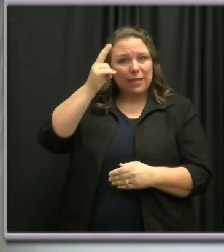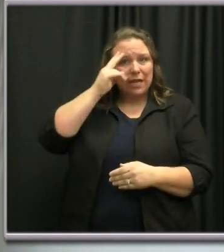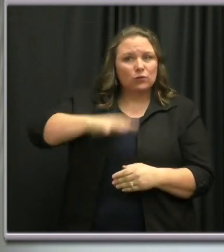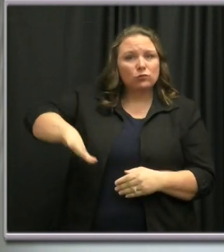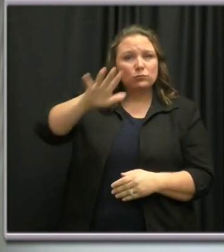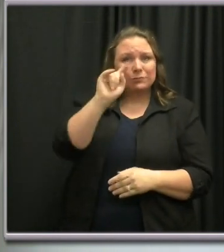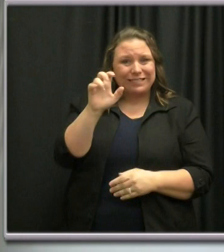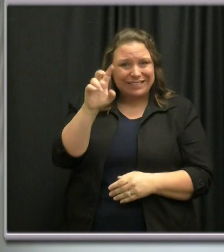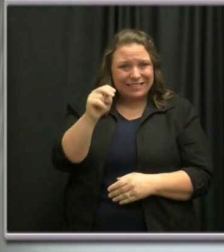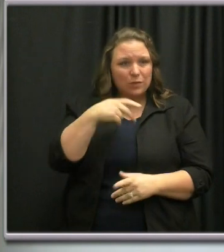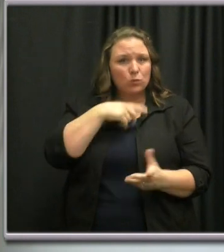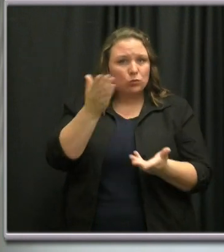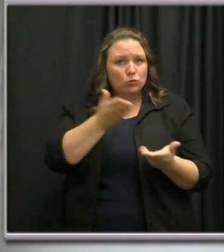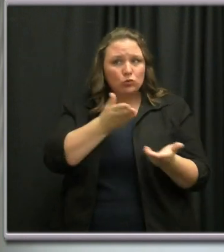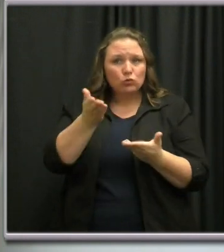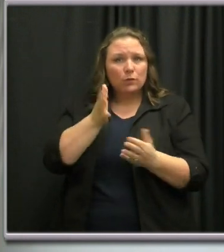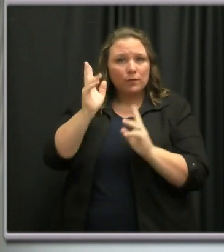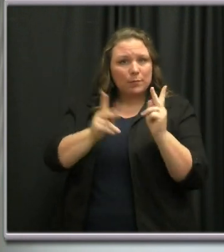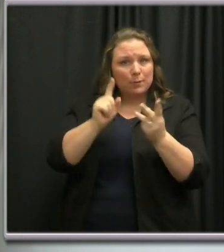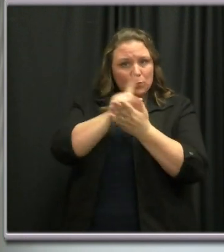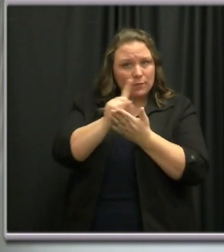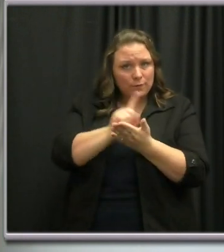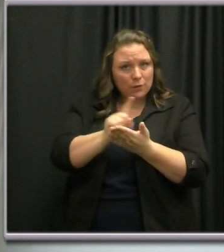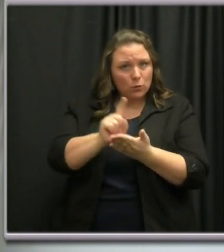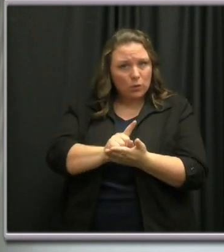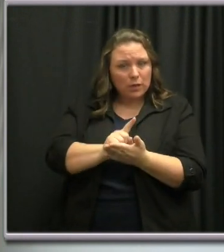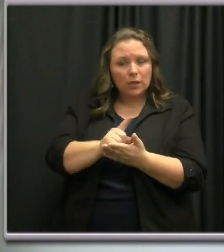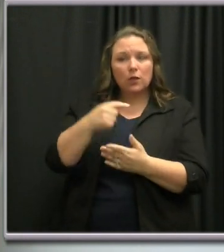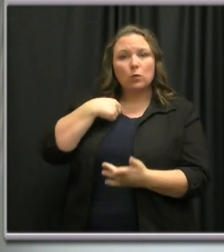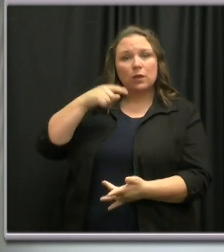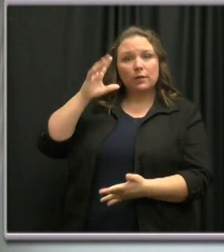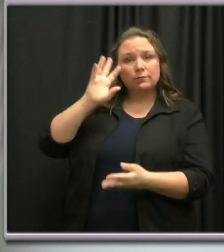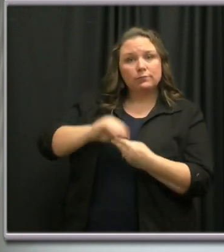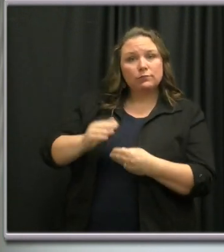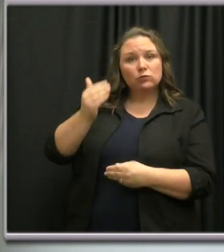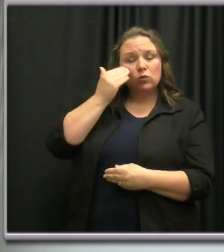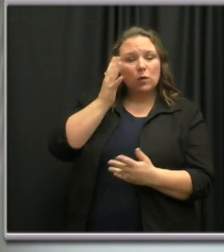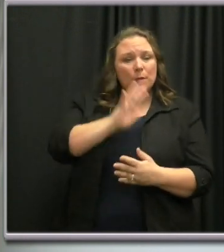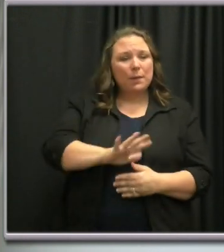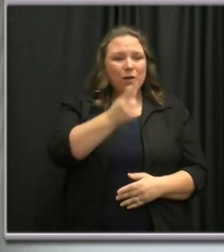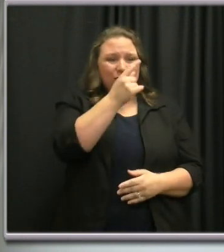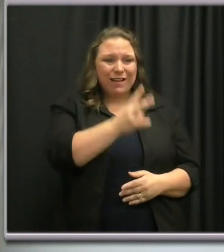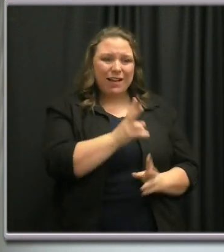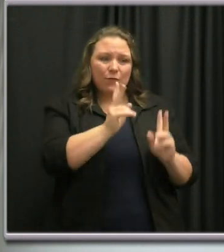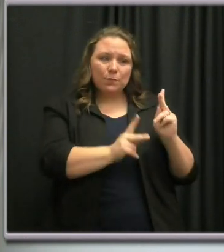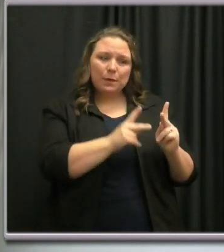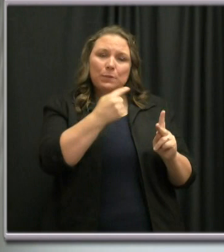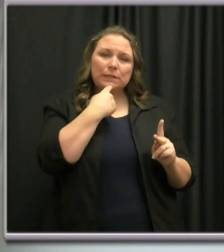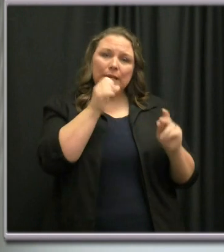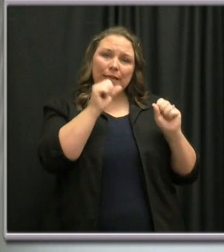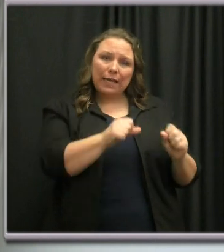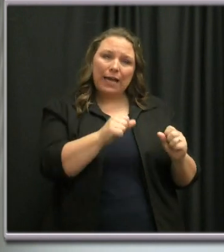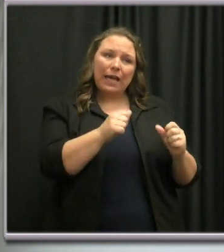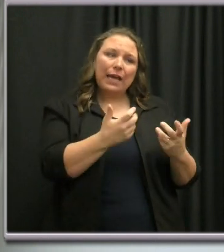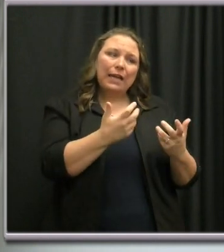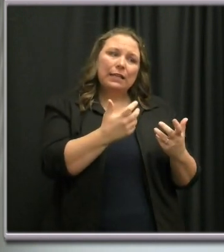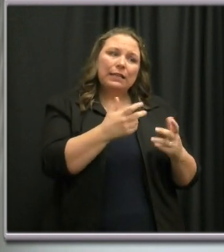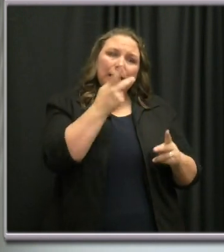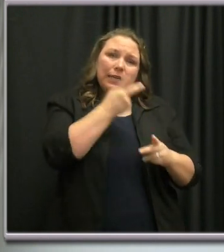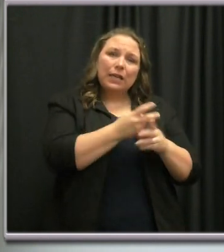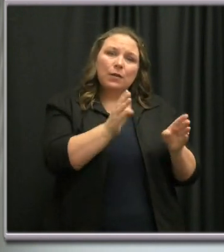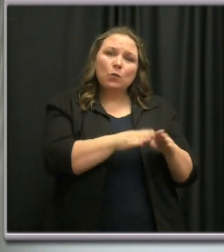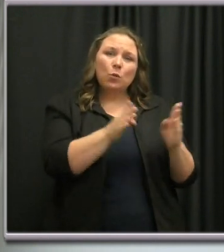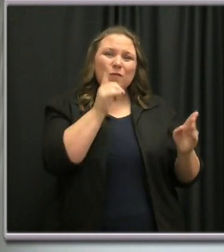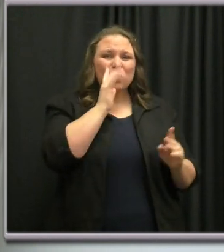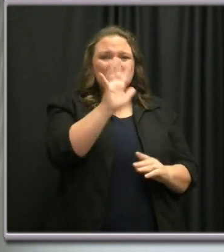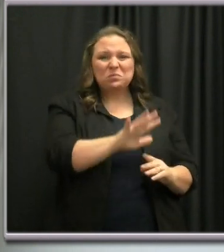been surveying our members weekly, and here's what we know. About half of small employers say they can survive for no more than 2 months under the